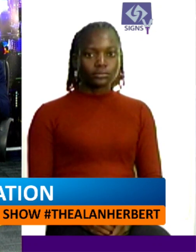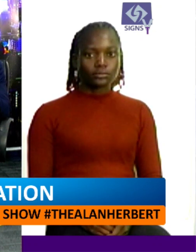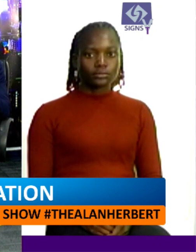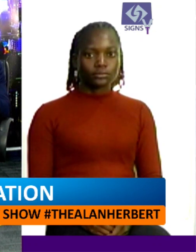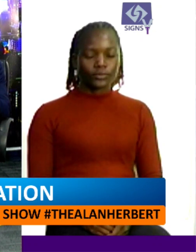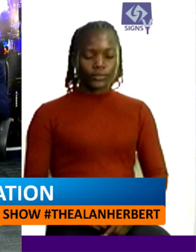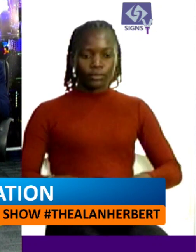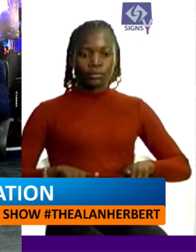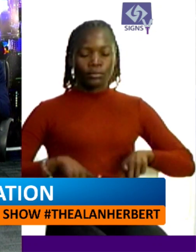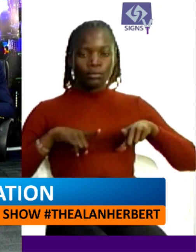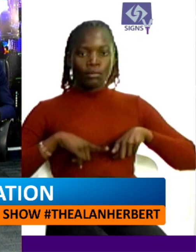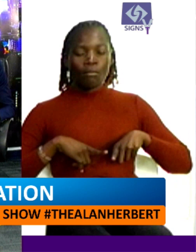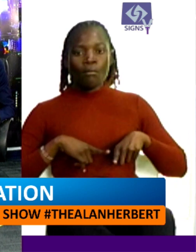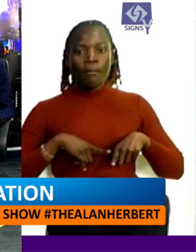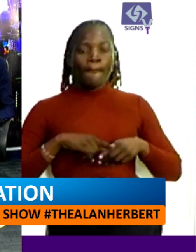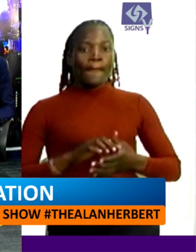looked